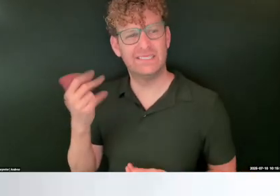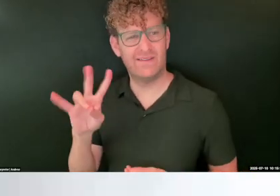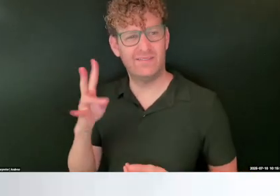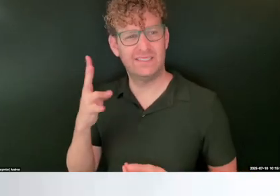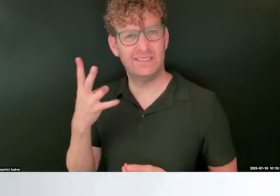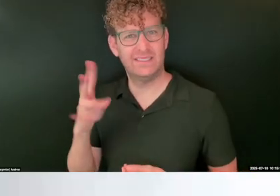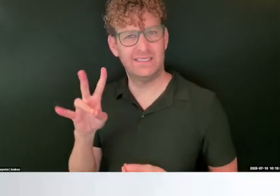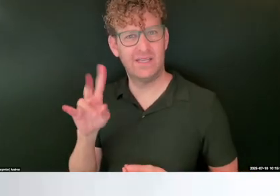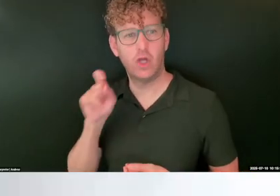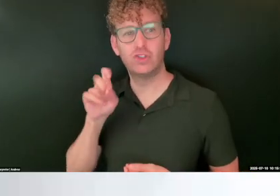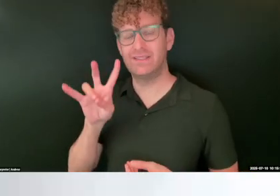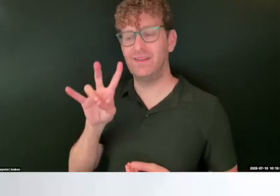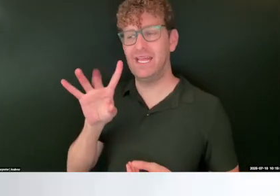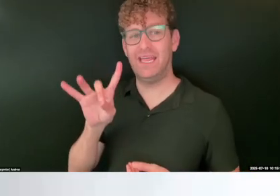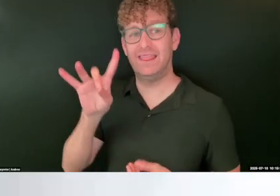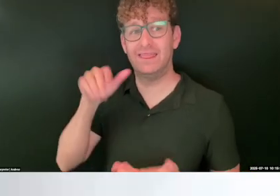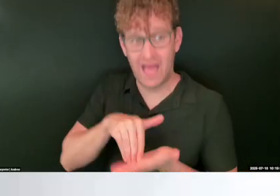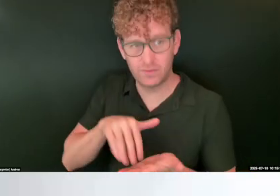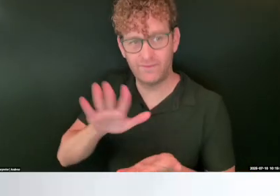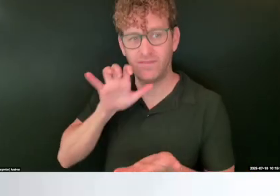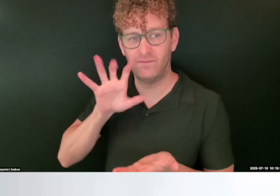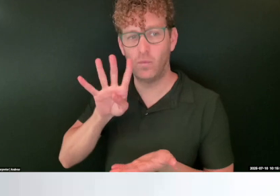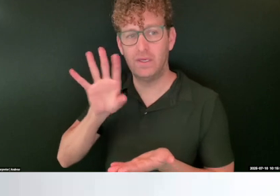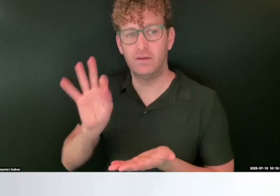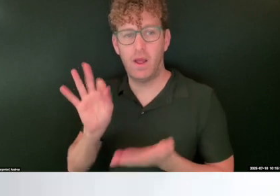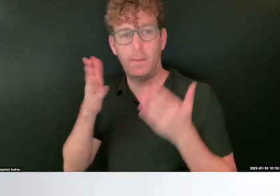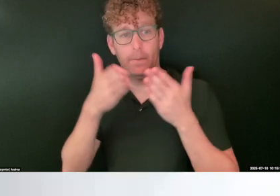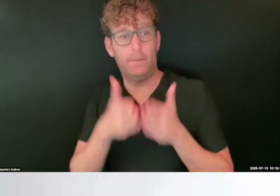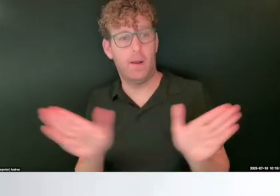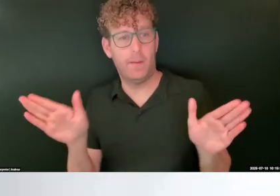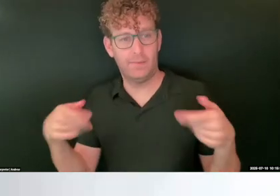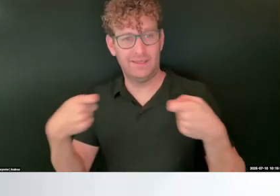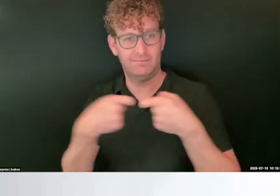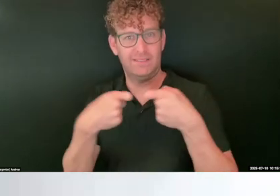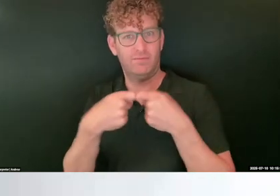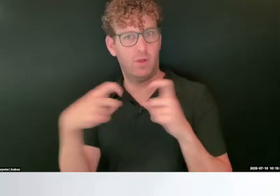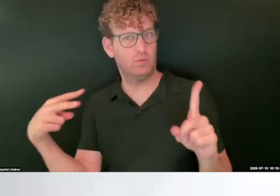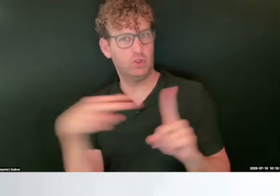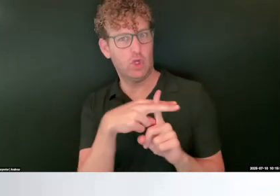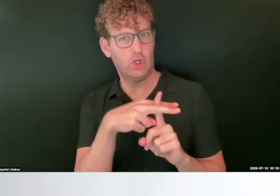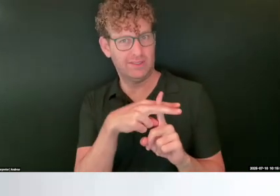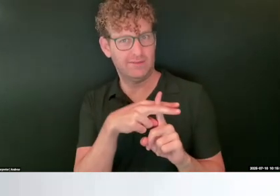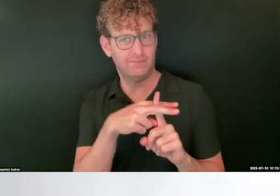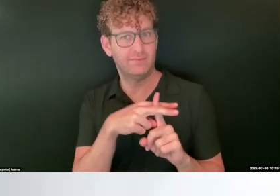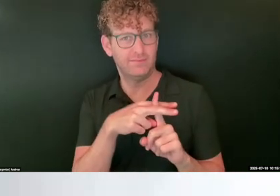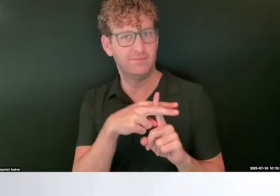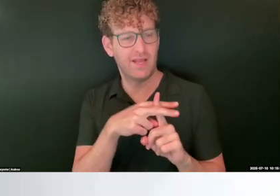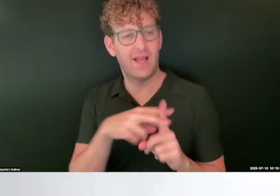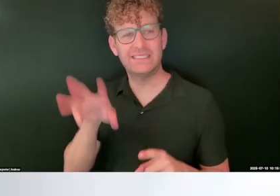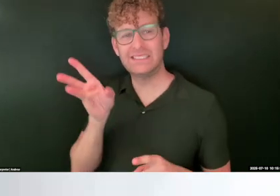178,549 public EV chargers and 68 hydrogen refueling stations available statewide.